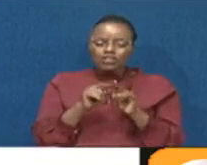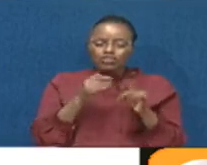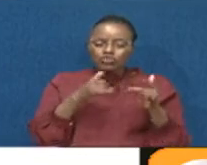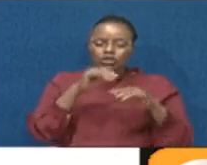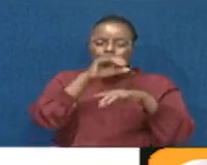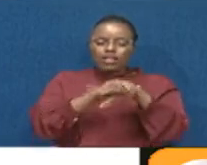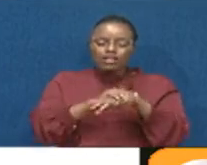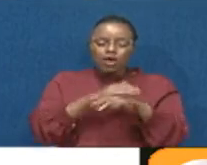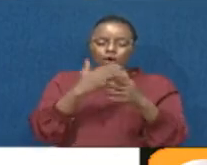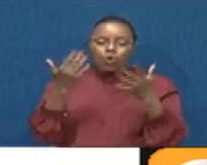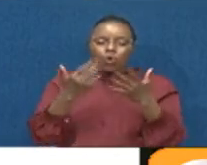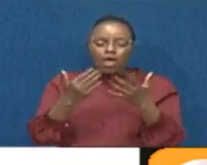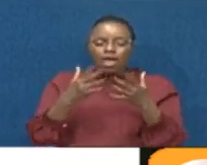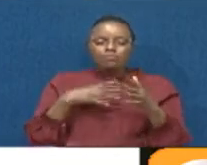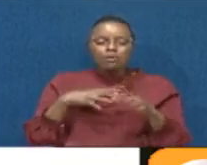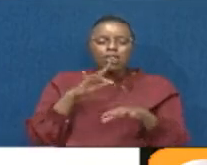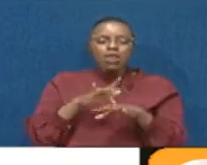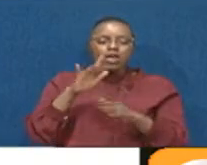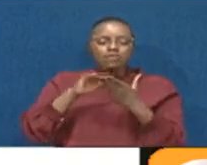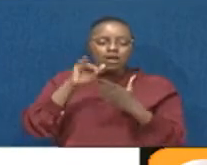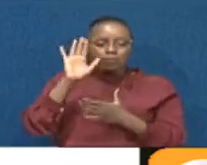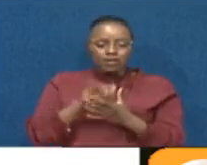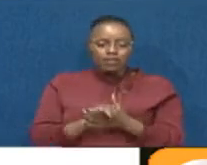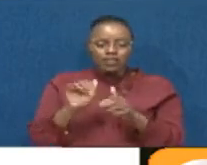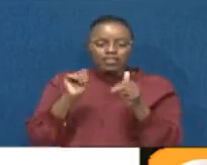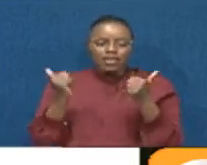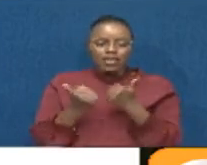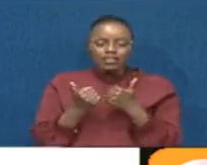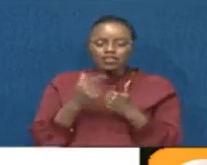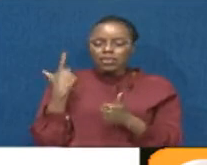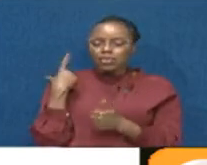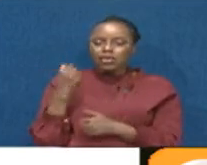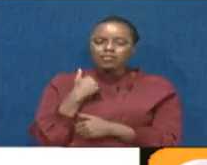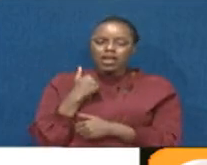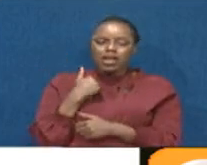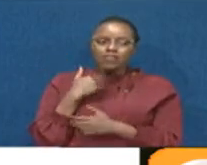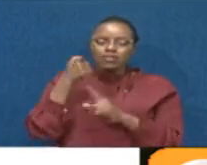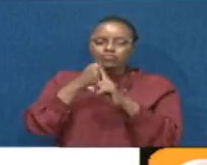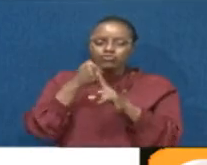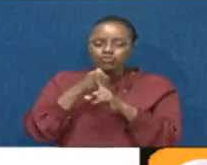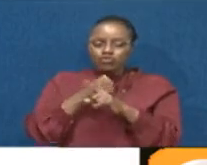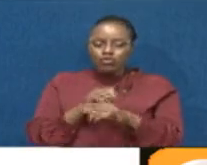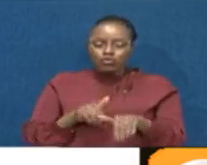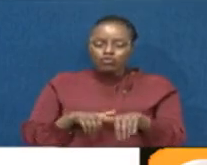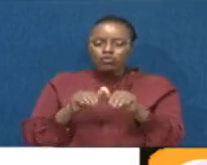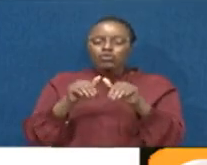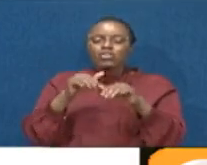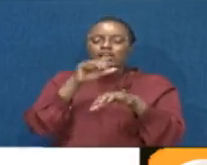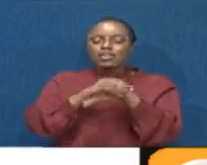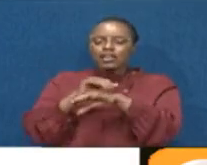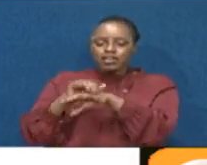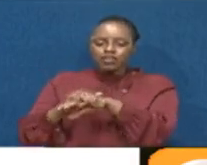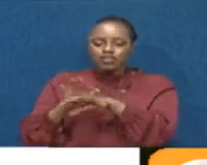striking where it hurts most. The agency has lately been rather aggressively pursuing the recovery